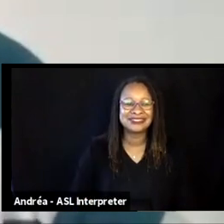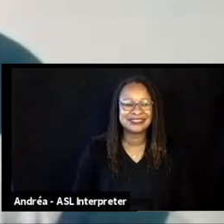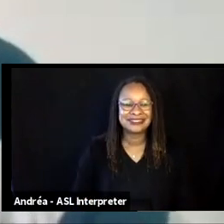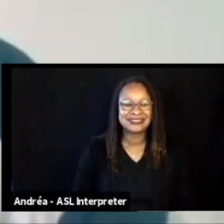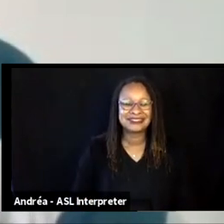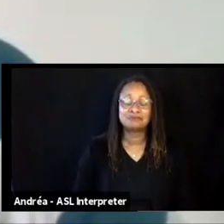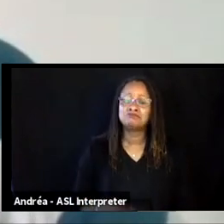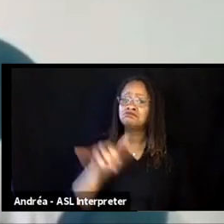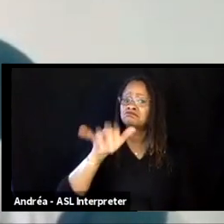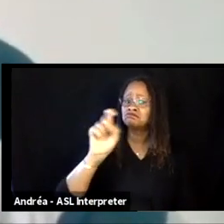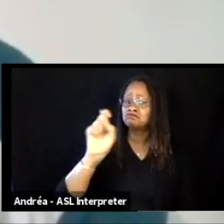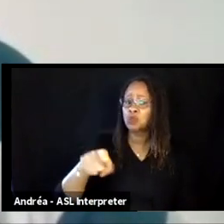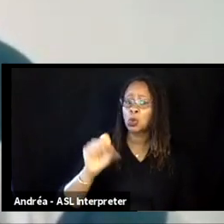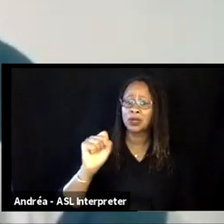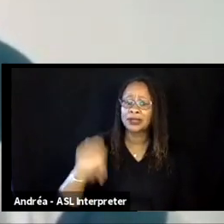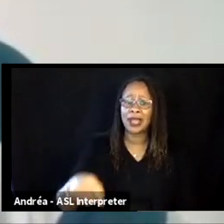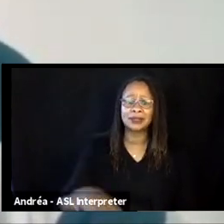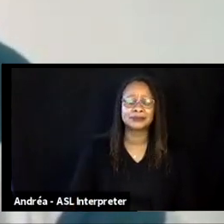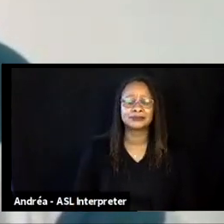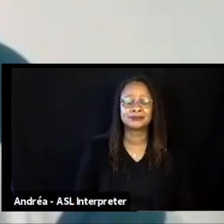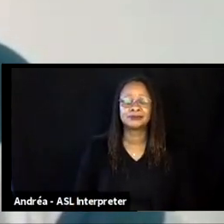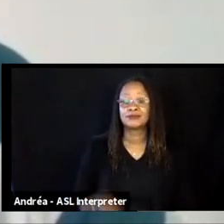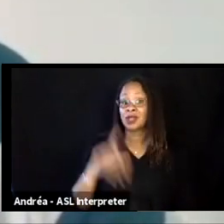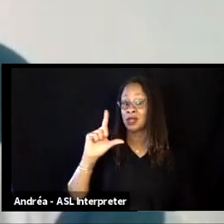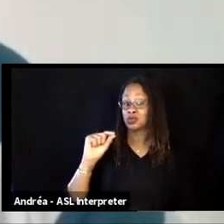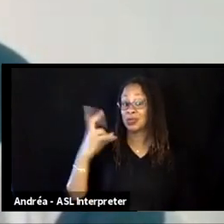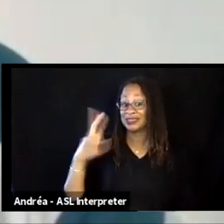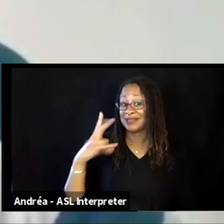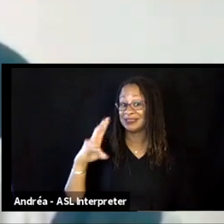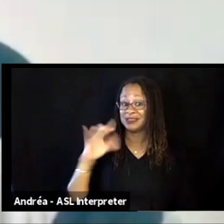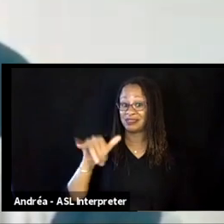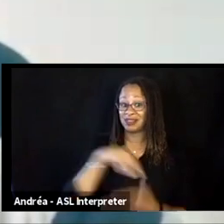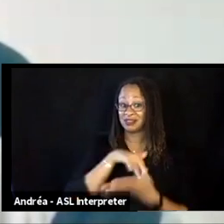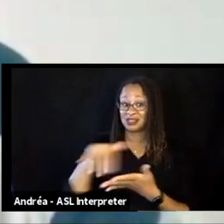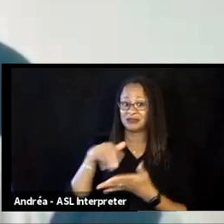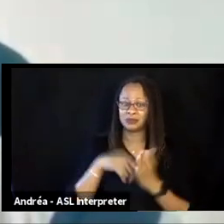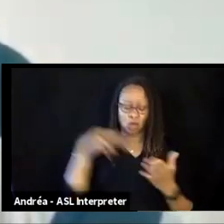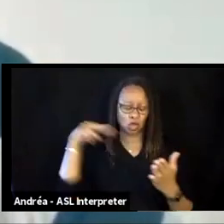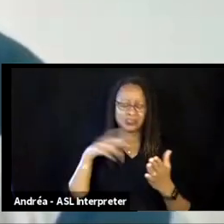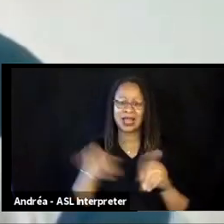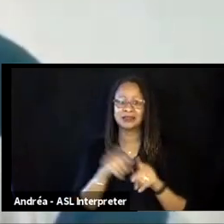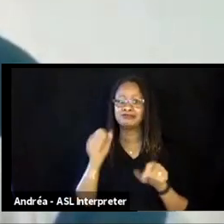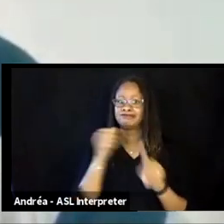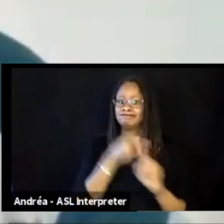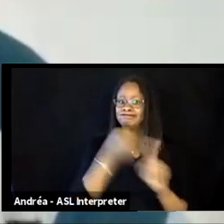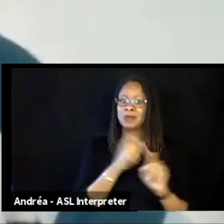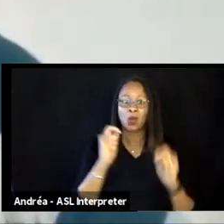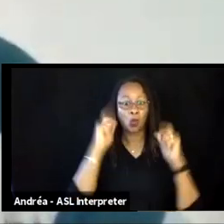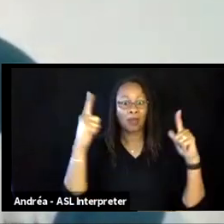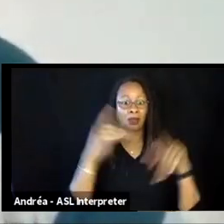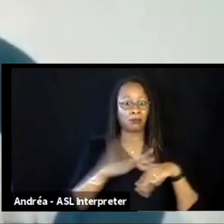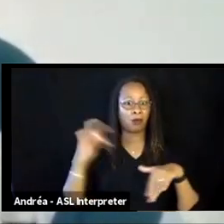yeah, sure. I mean, I think, yeah, so the 2017 study was really treated as a wake-up call, but actually, you know, we